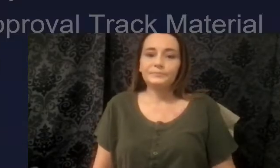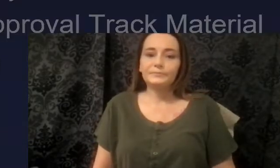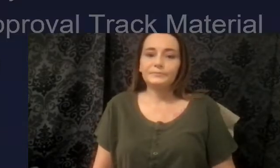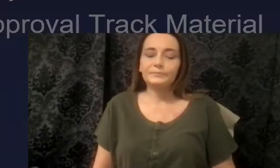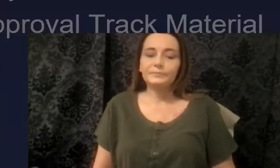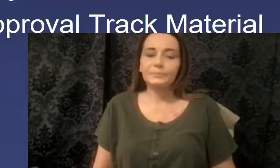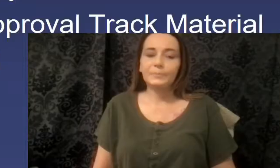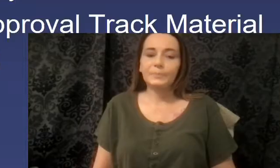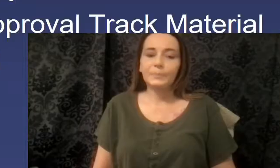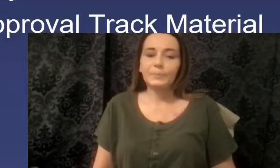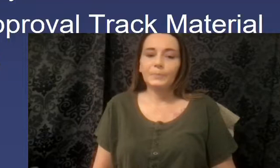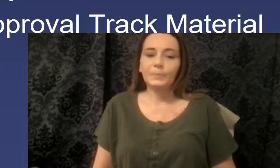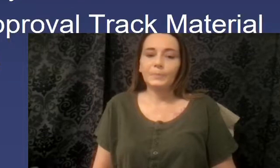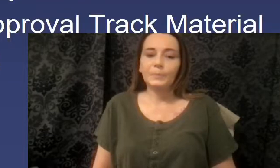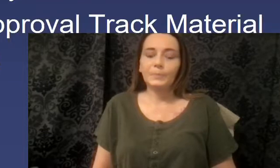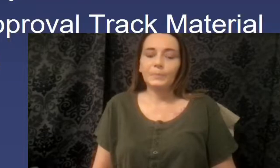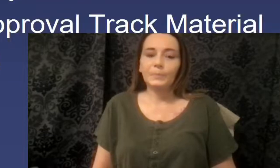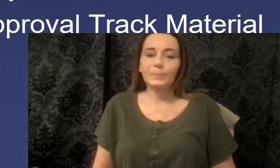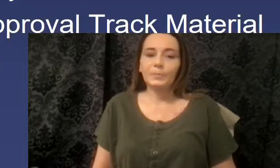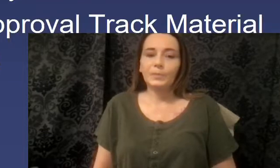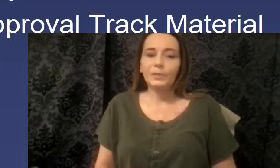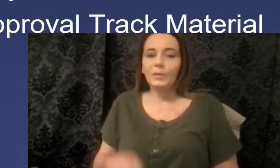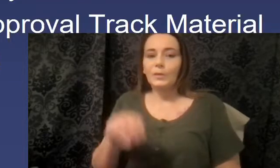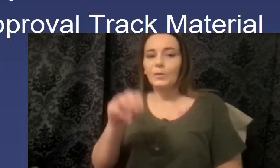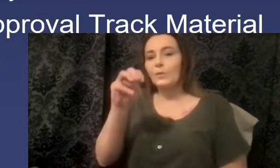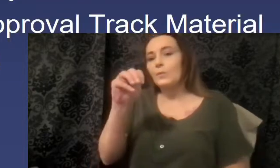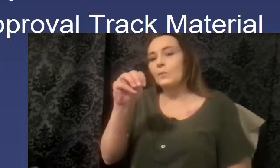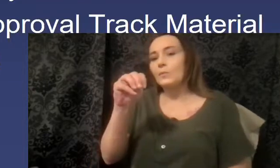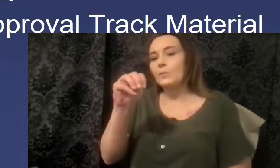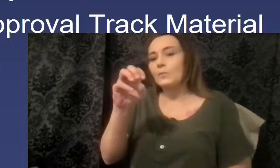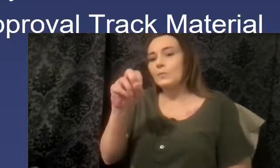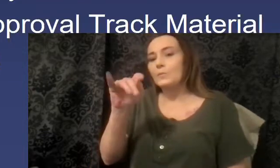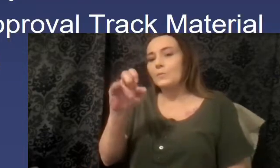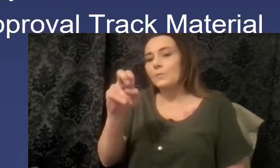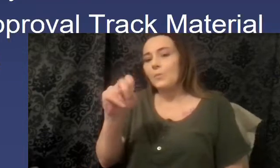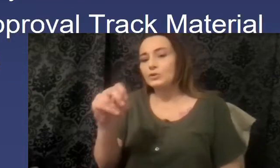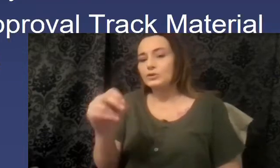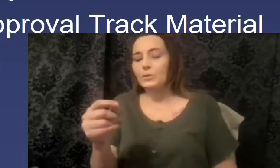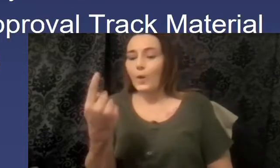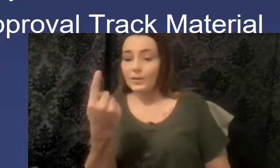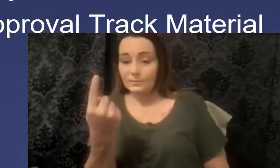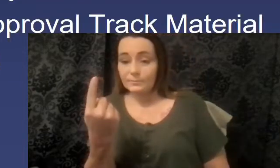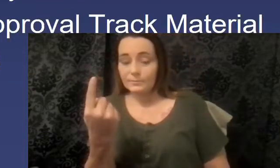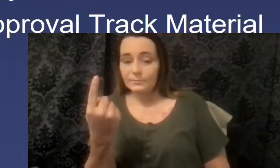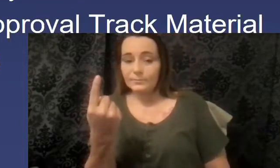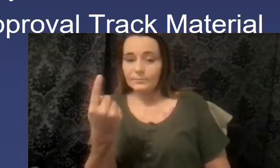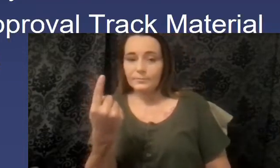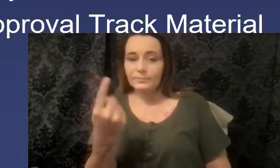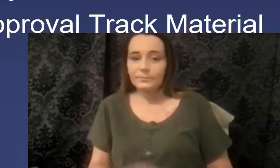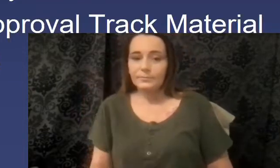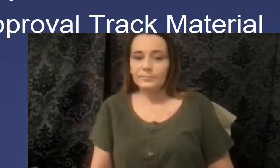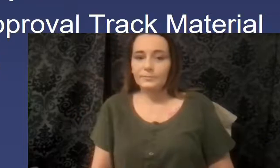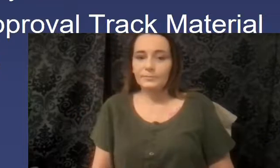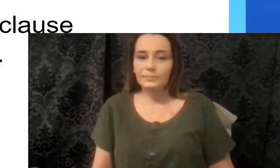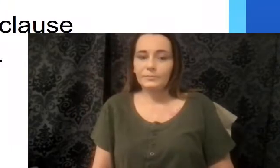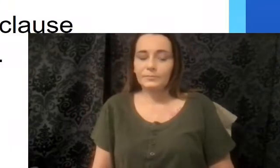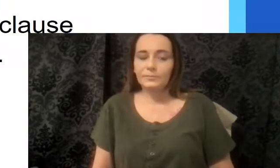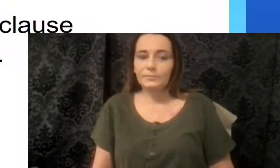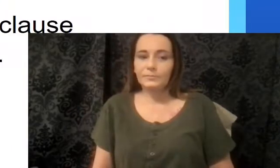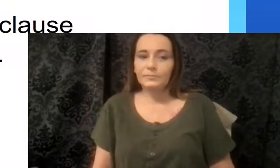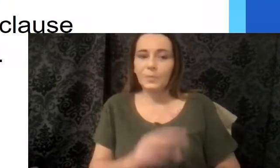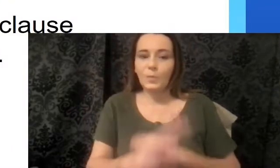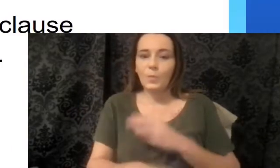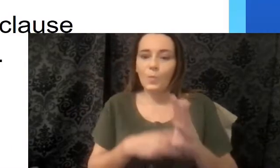Okay, so motion 1 is World Board motion number 1.